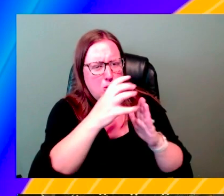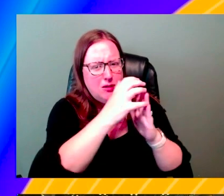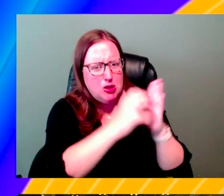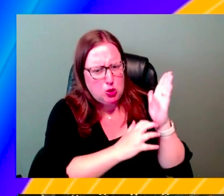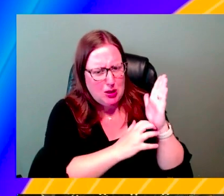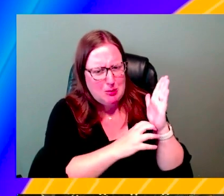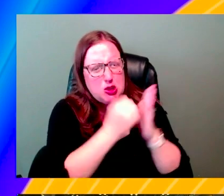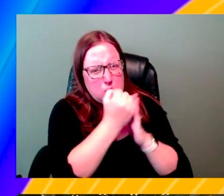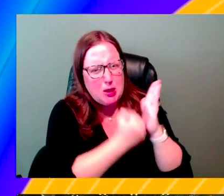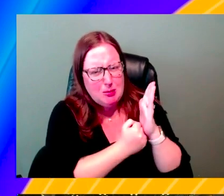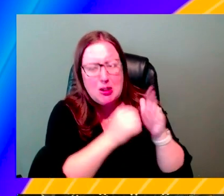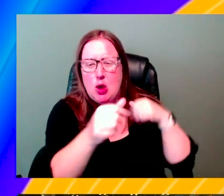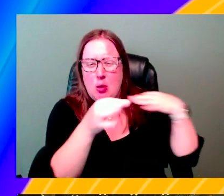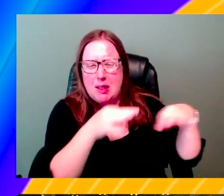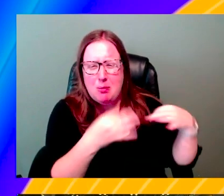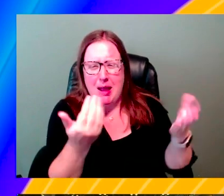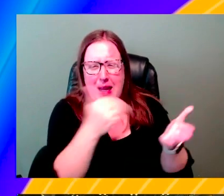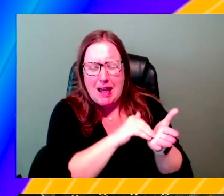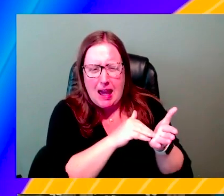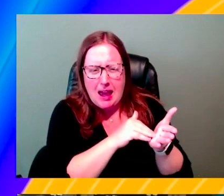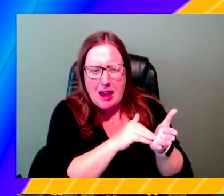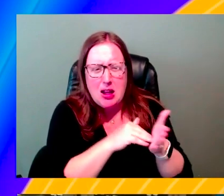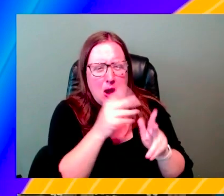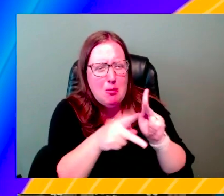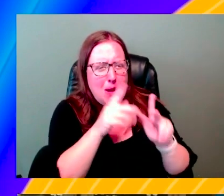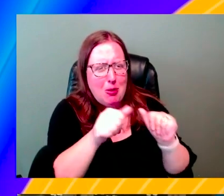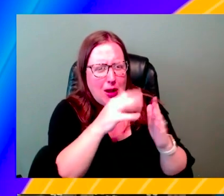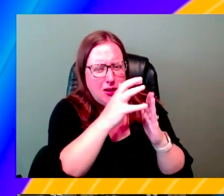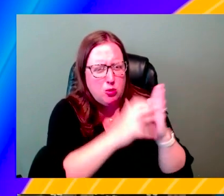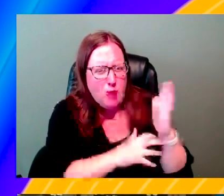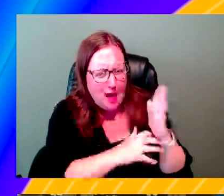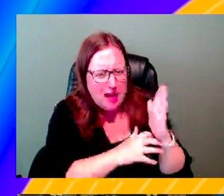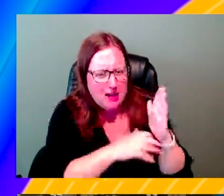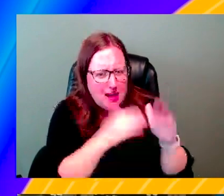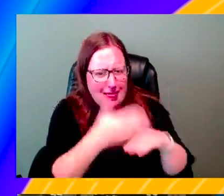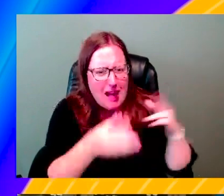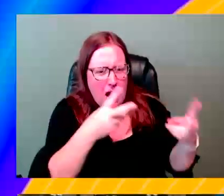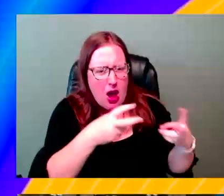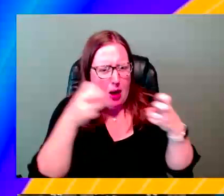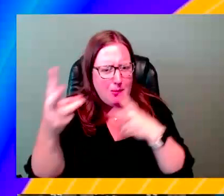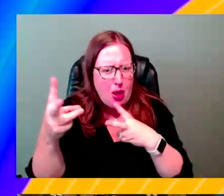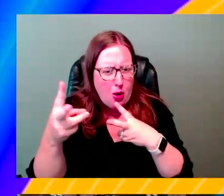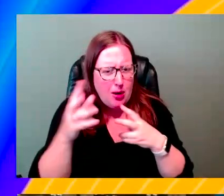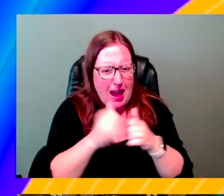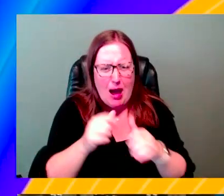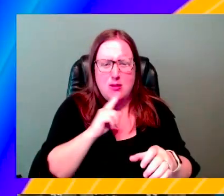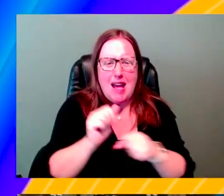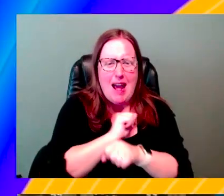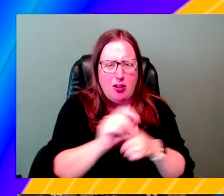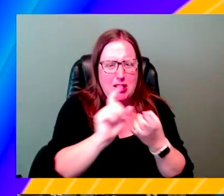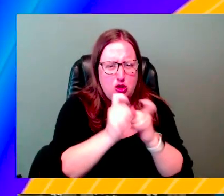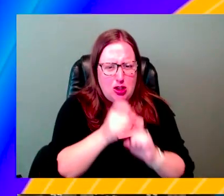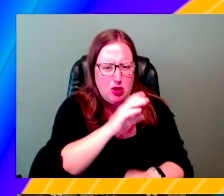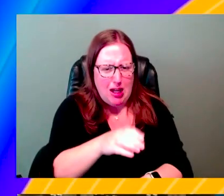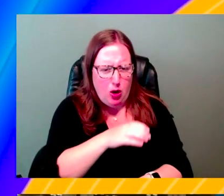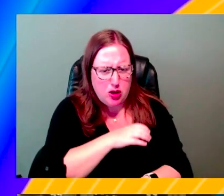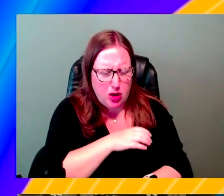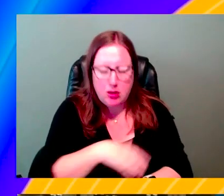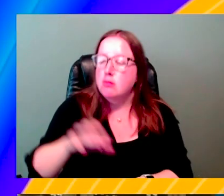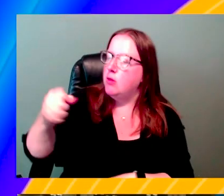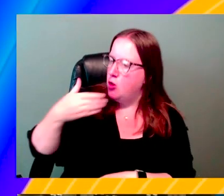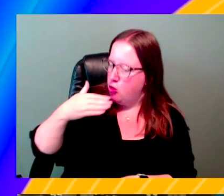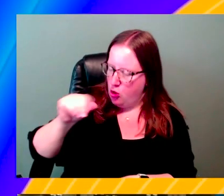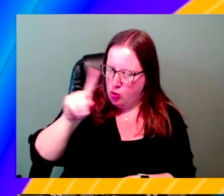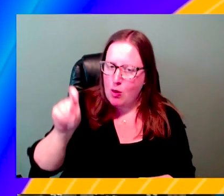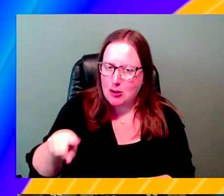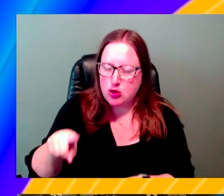you explain again what it is that people can write, and then once they upload a script, how does that actually change the character? Yeah, great question. So you can enter a